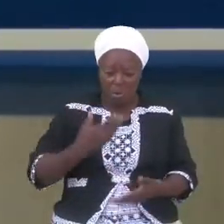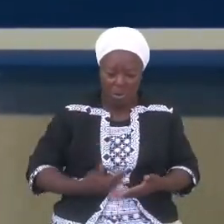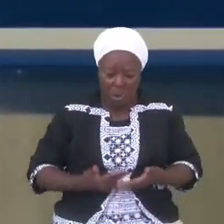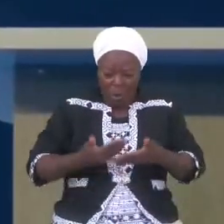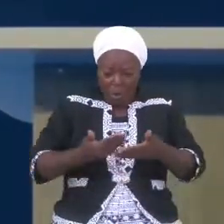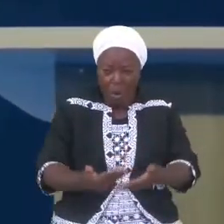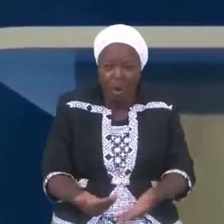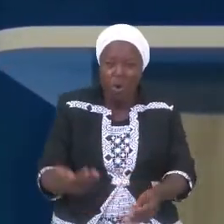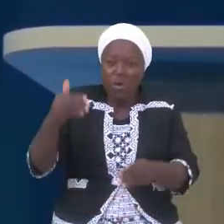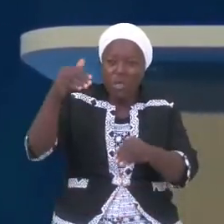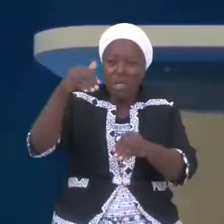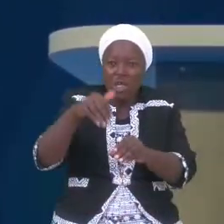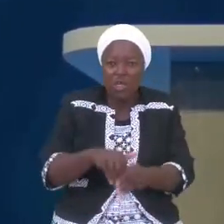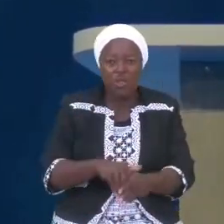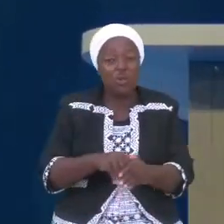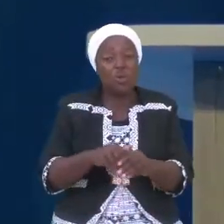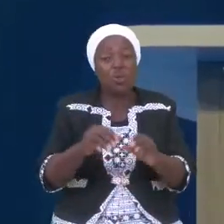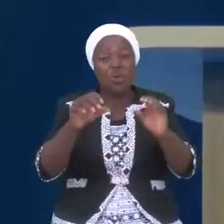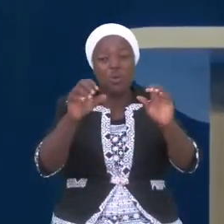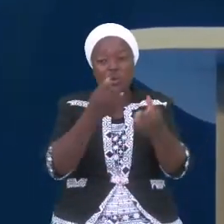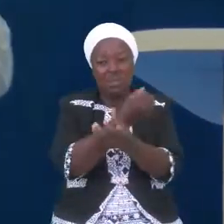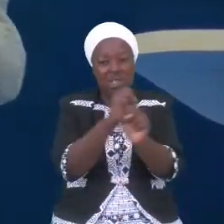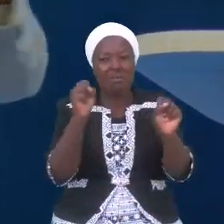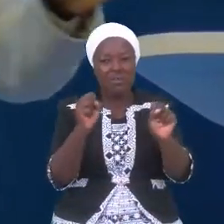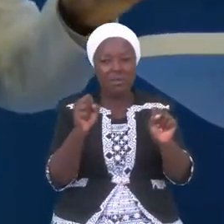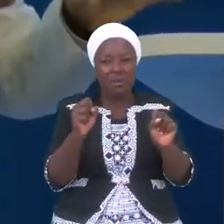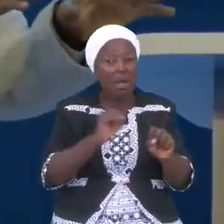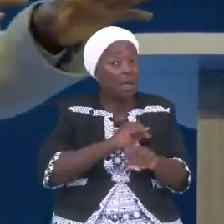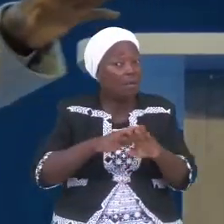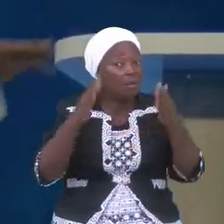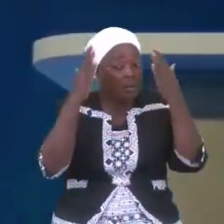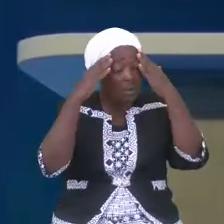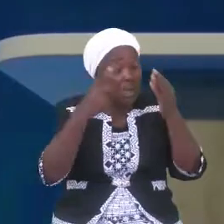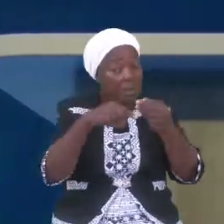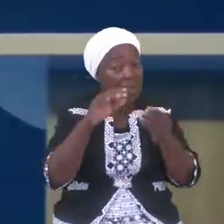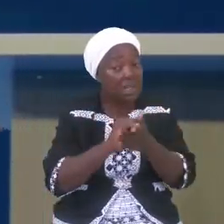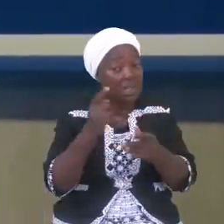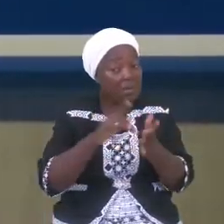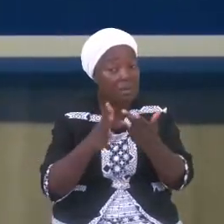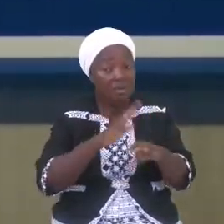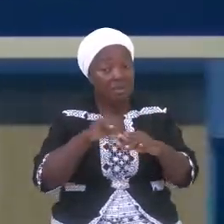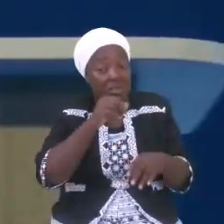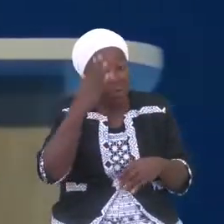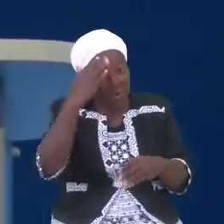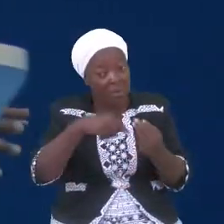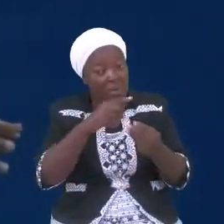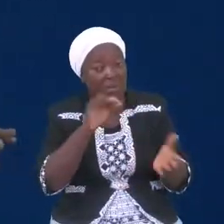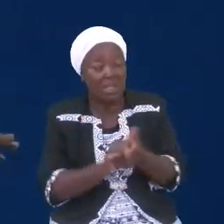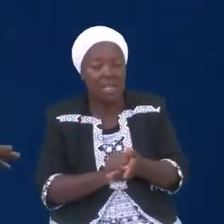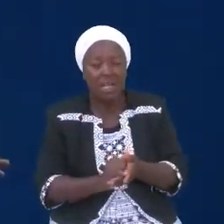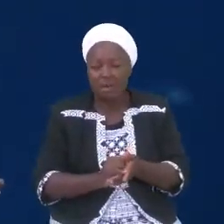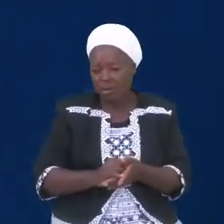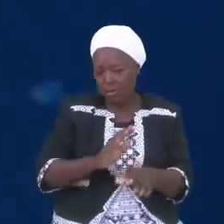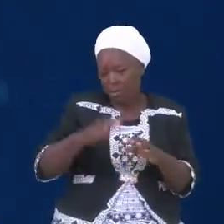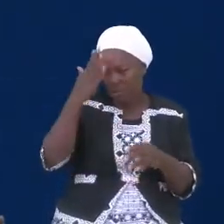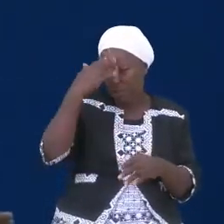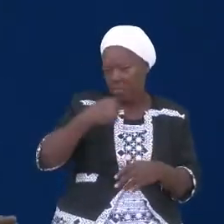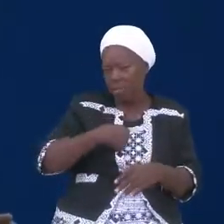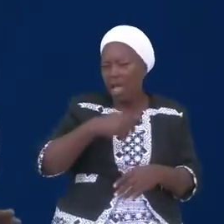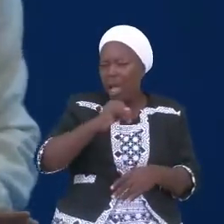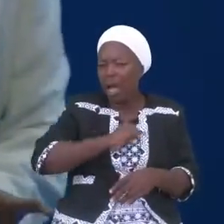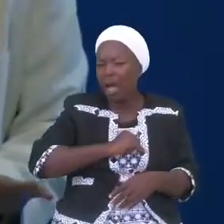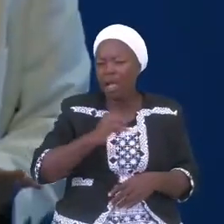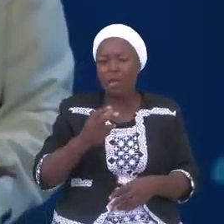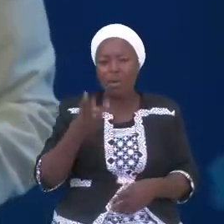into salvation. I don't know about that. The Bible doesn't know about that. From birth, I was born